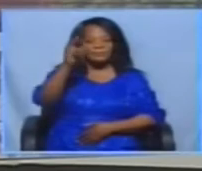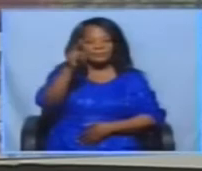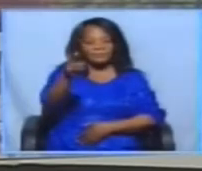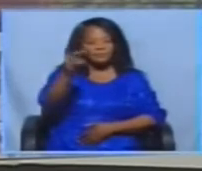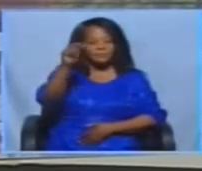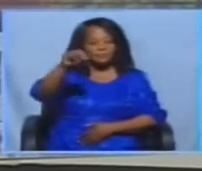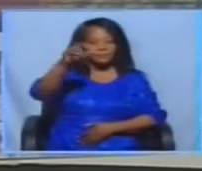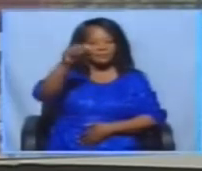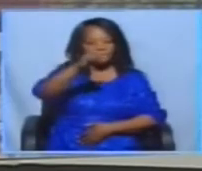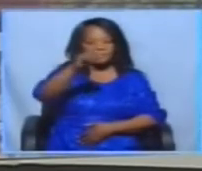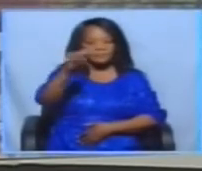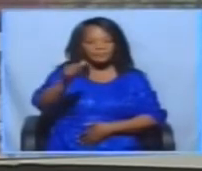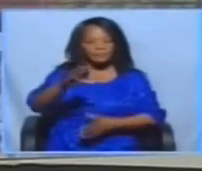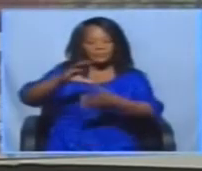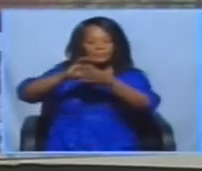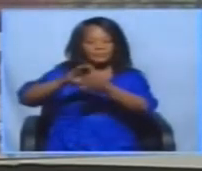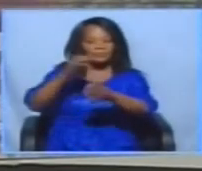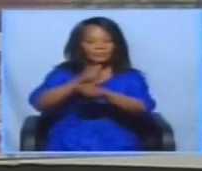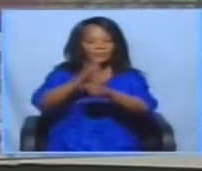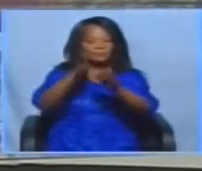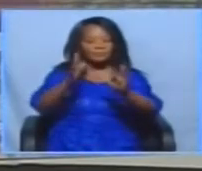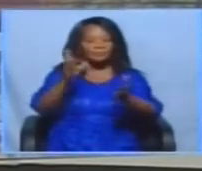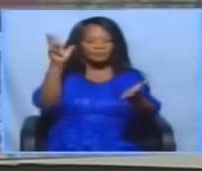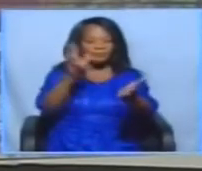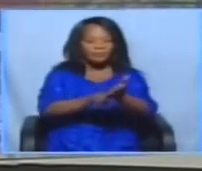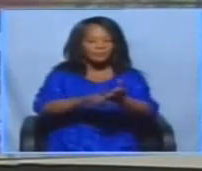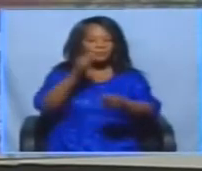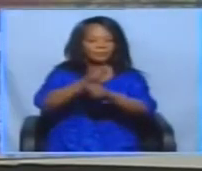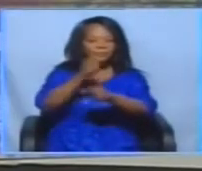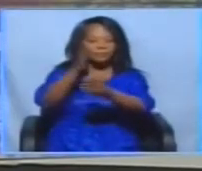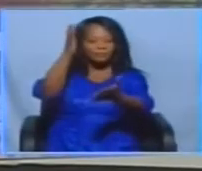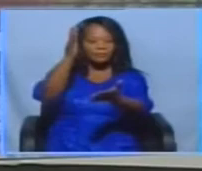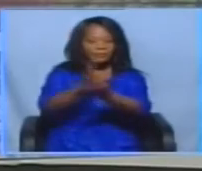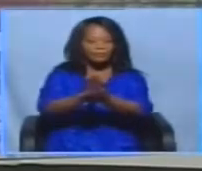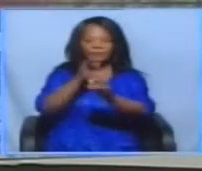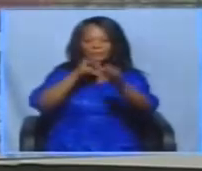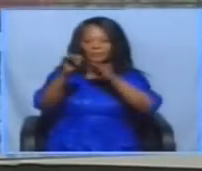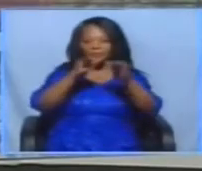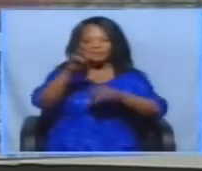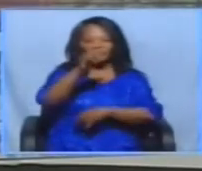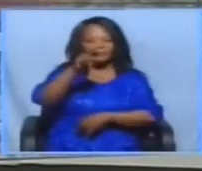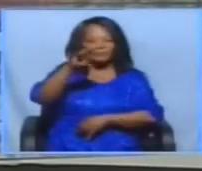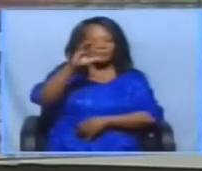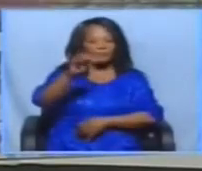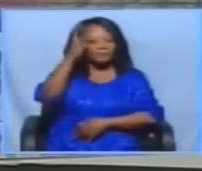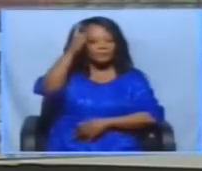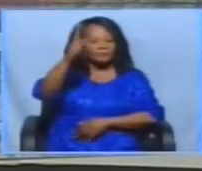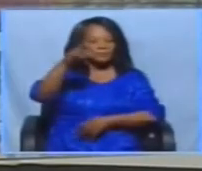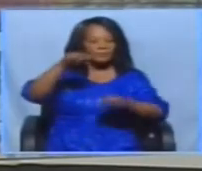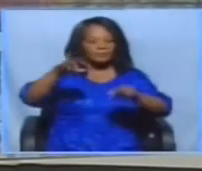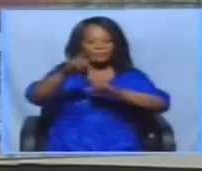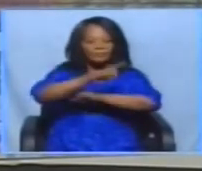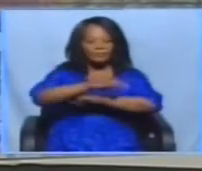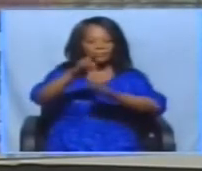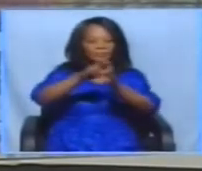of Miners and Allied Workers, NUMAL, have confirmed the work stoppage in an interview with ZNBC News in Quito today. Here is